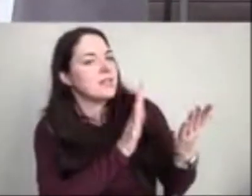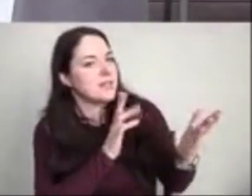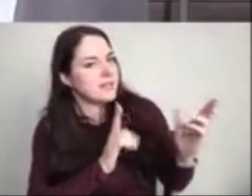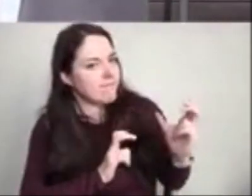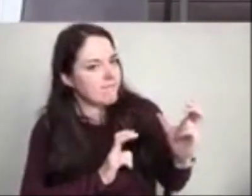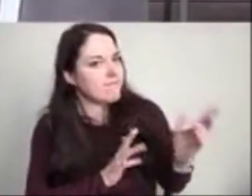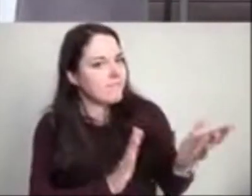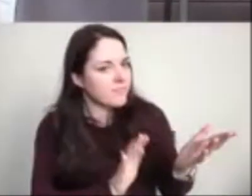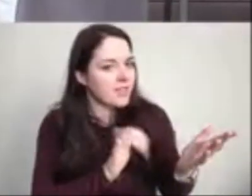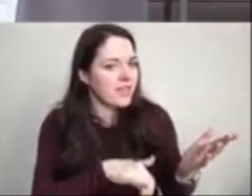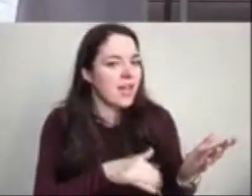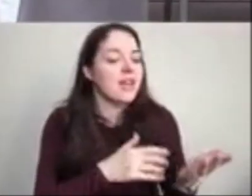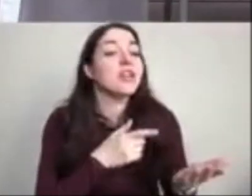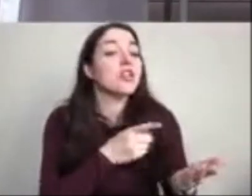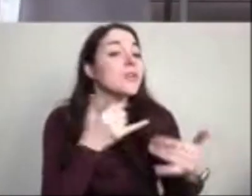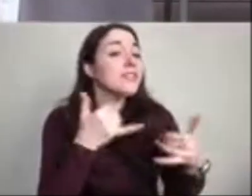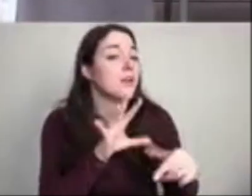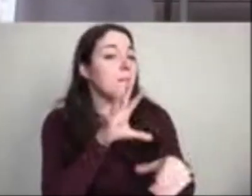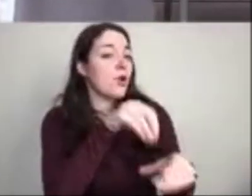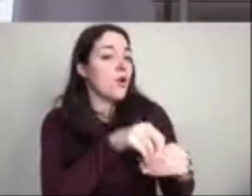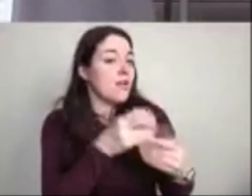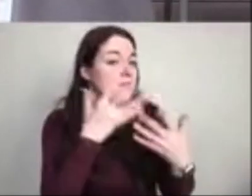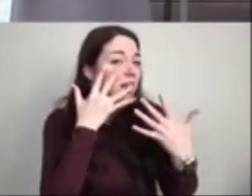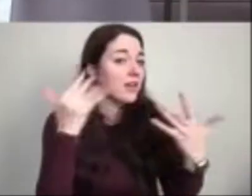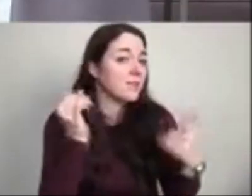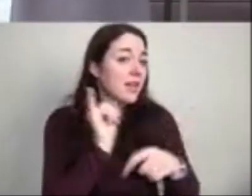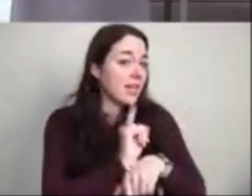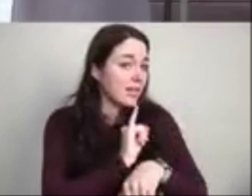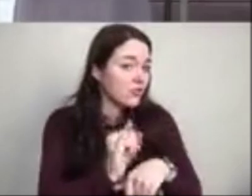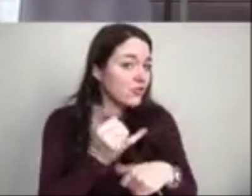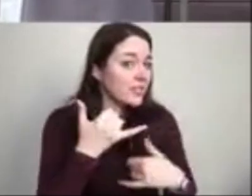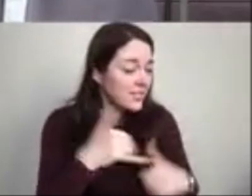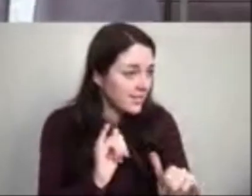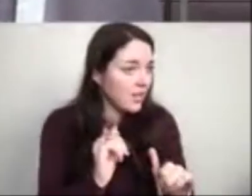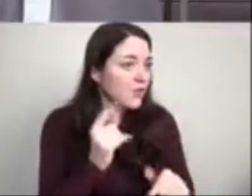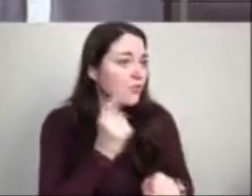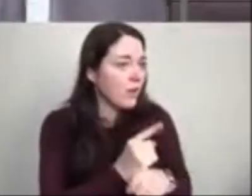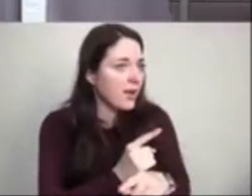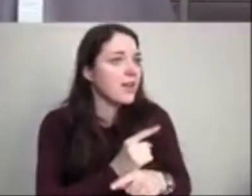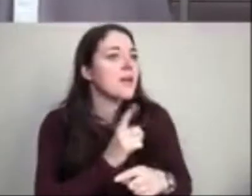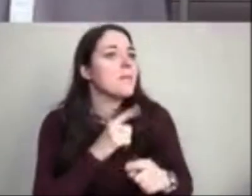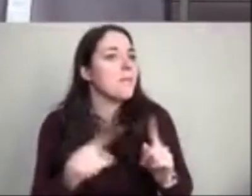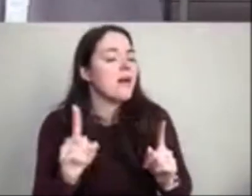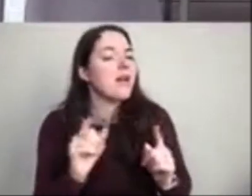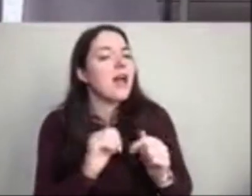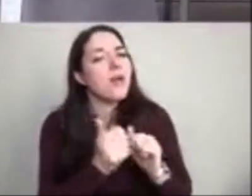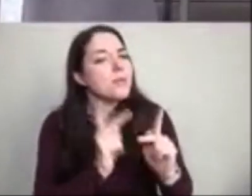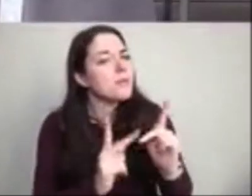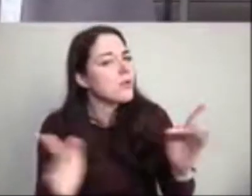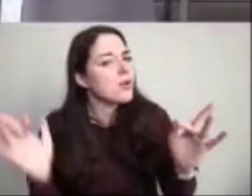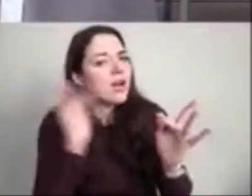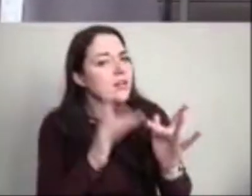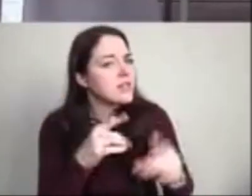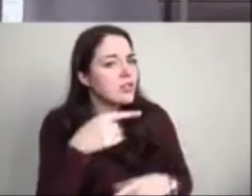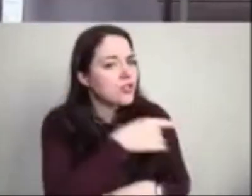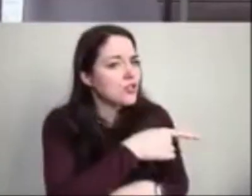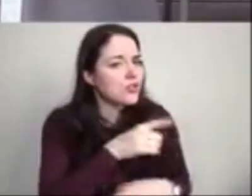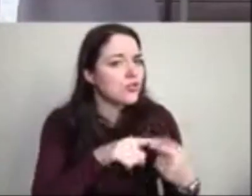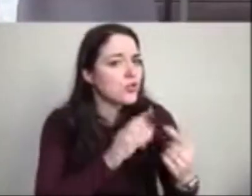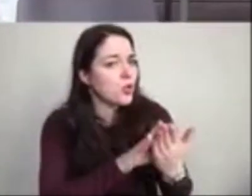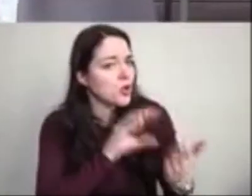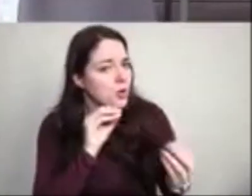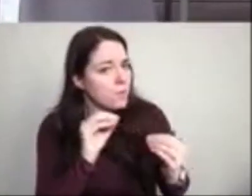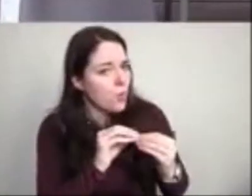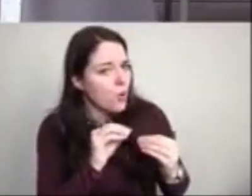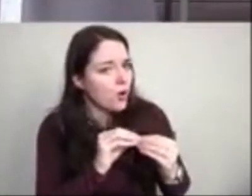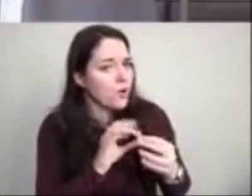themselves and helping to create additional space for that. And how can people be in touch with you to learn more